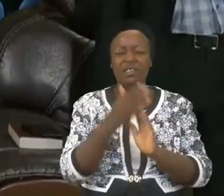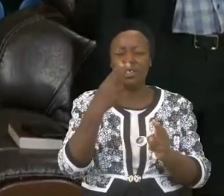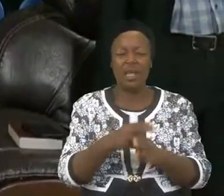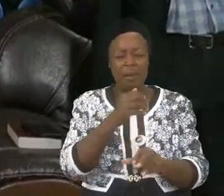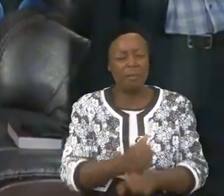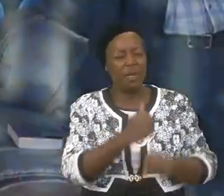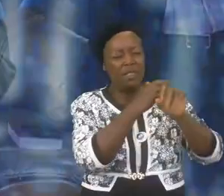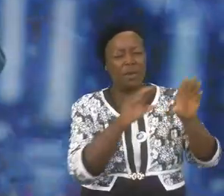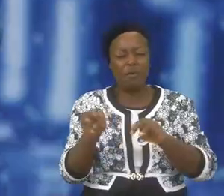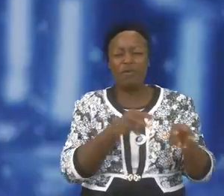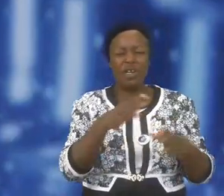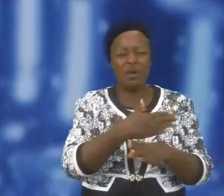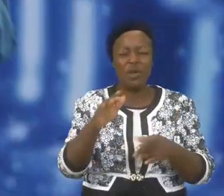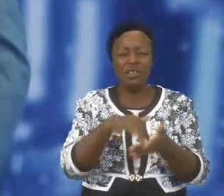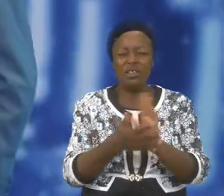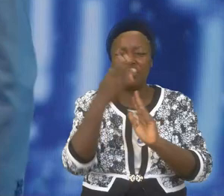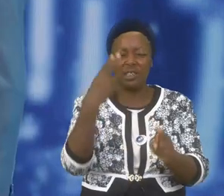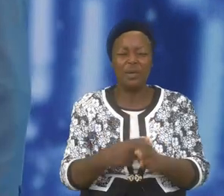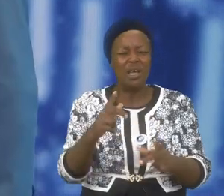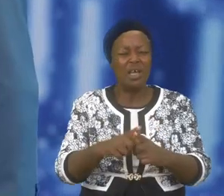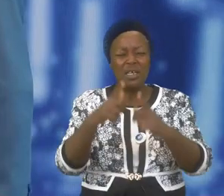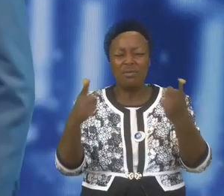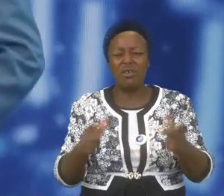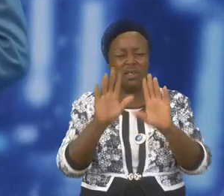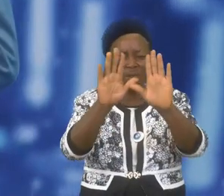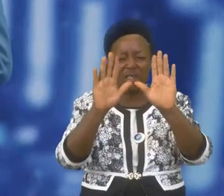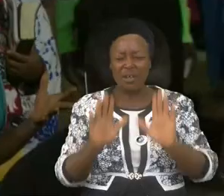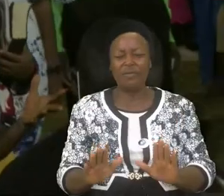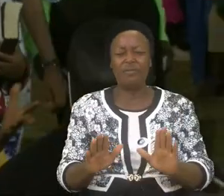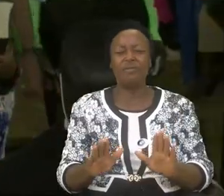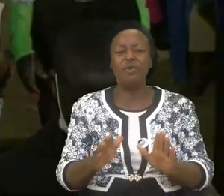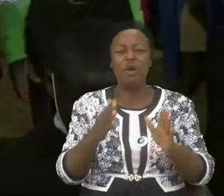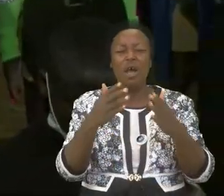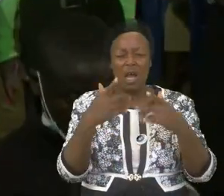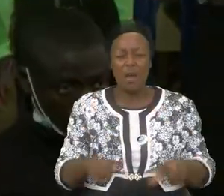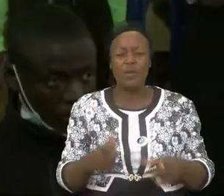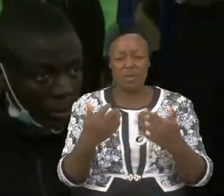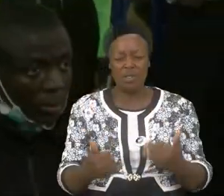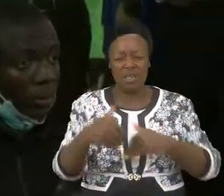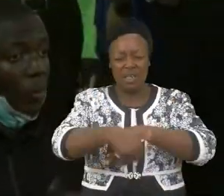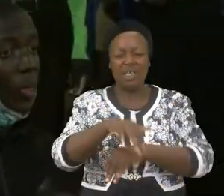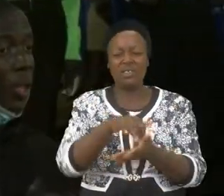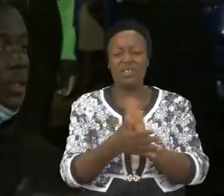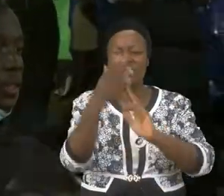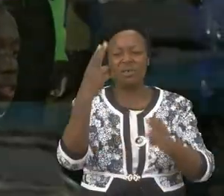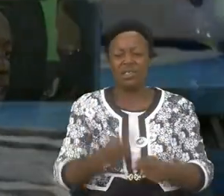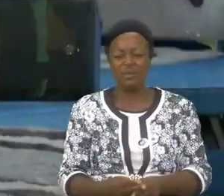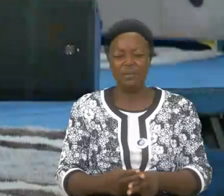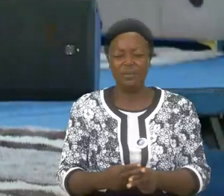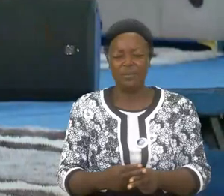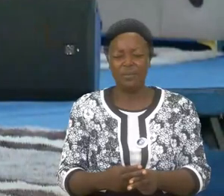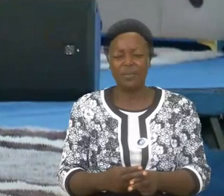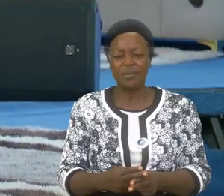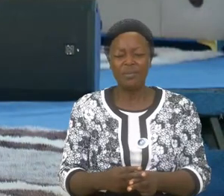miraculous wonders tonight in Jesus' name. Well, thank you because we know it is done.